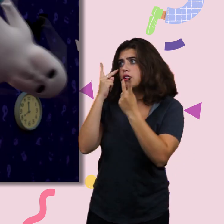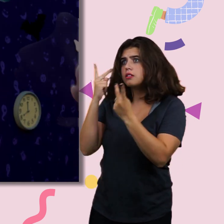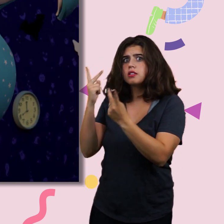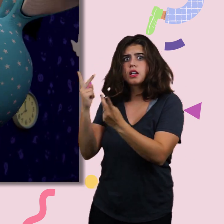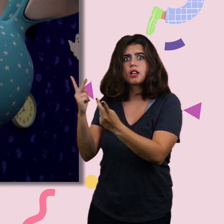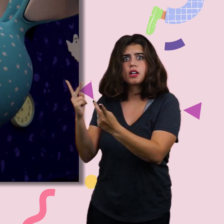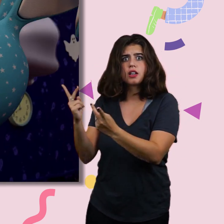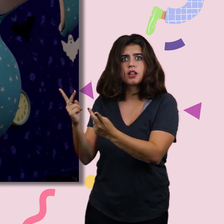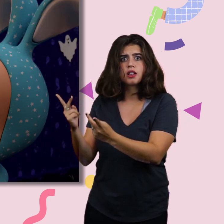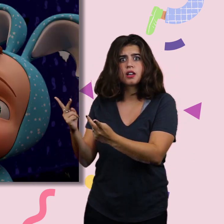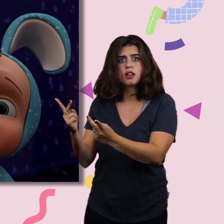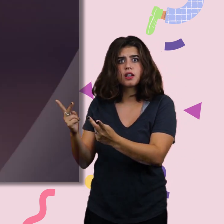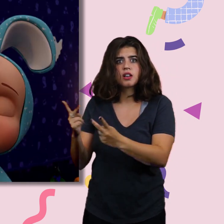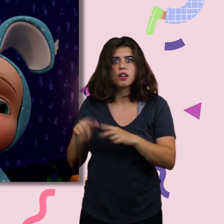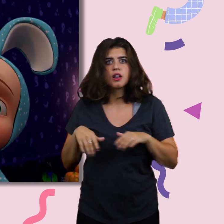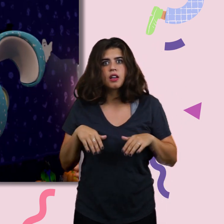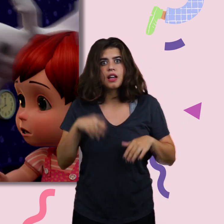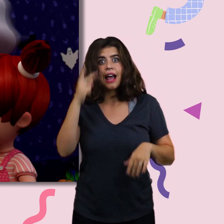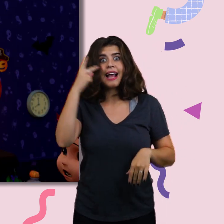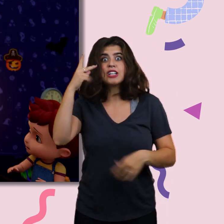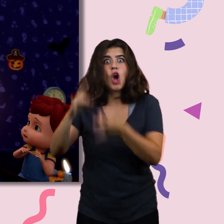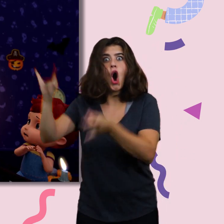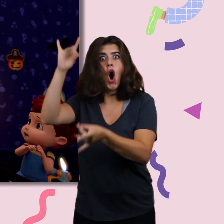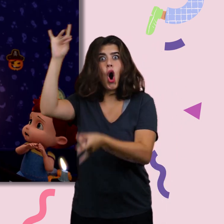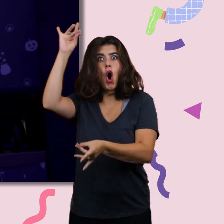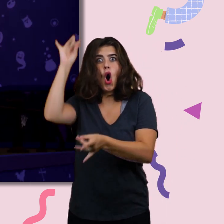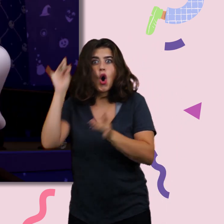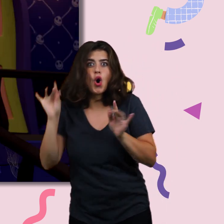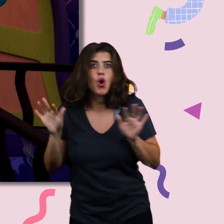do you see? I see a ghost!